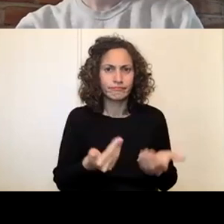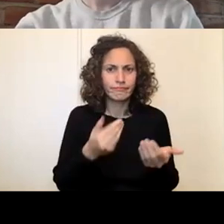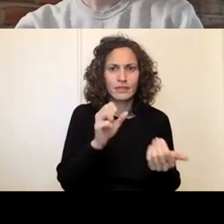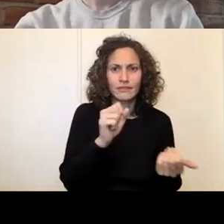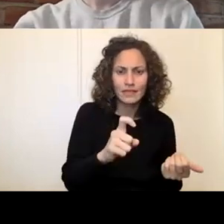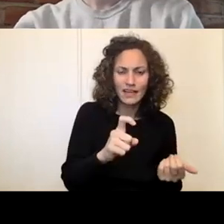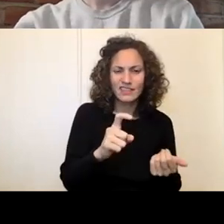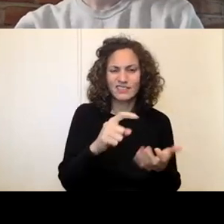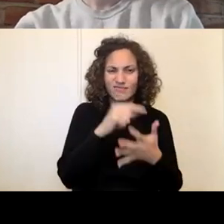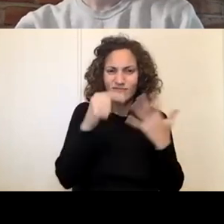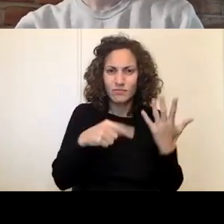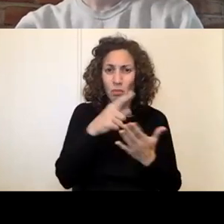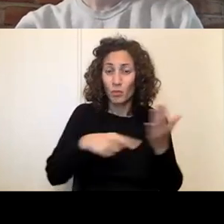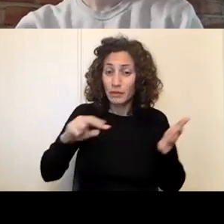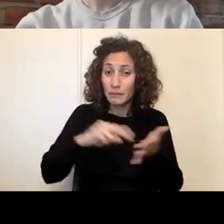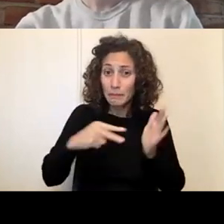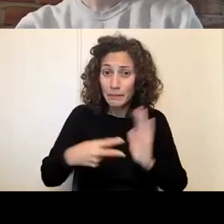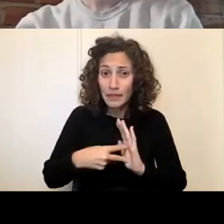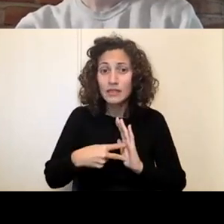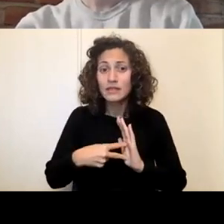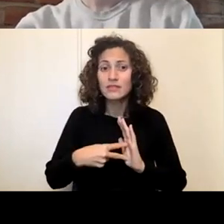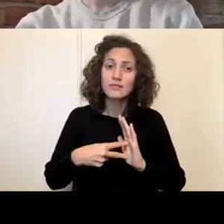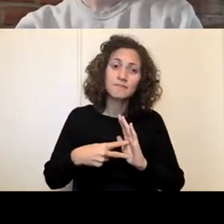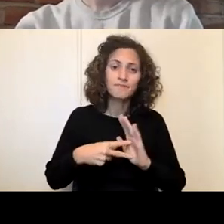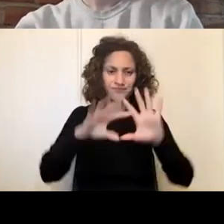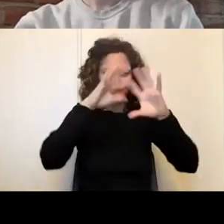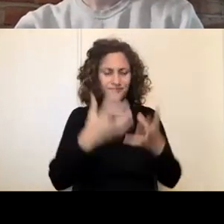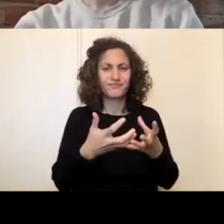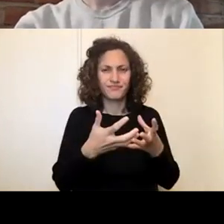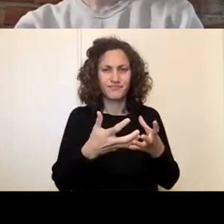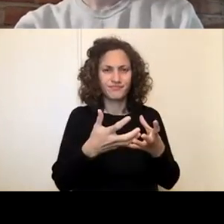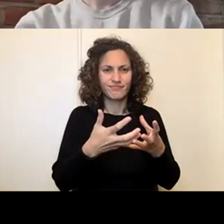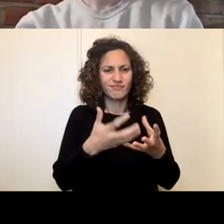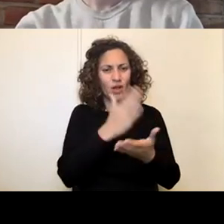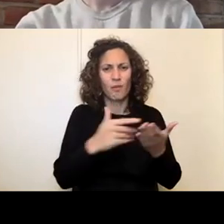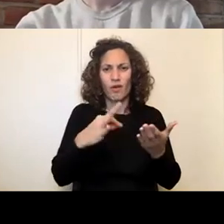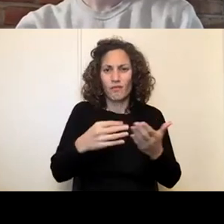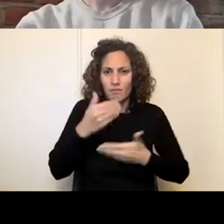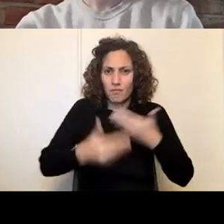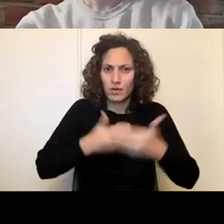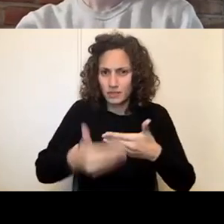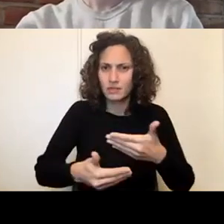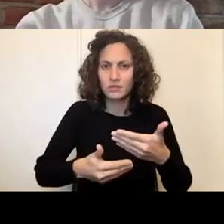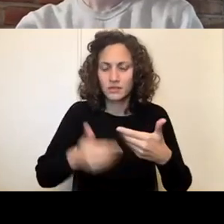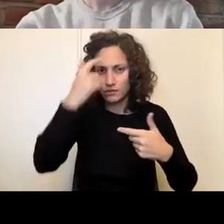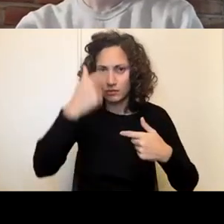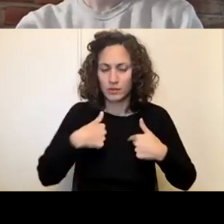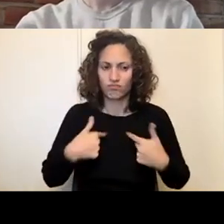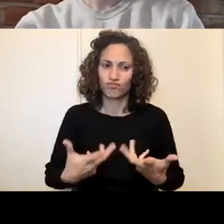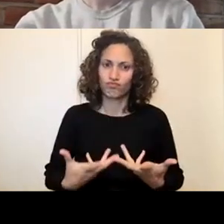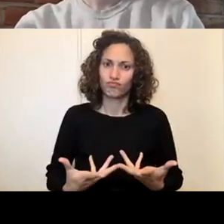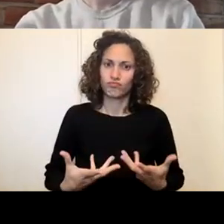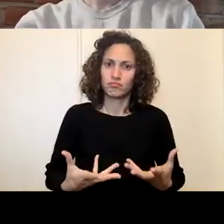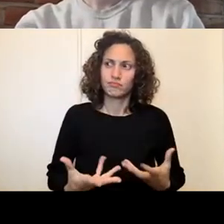meant. That was all part of that process of embracing